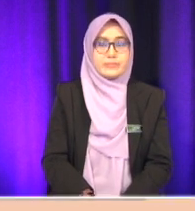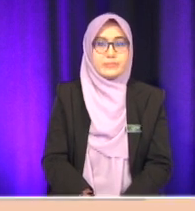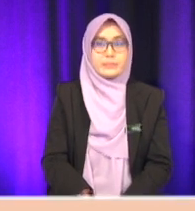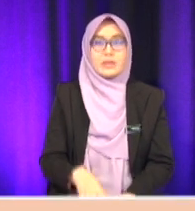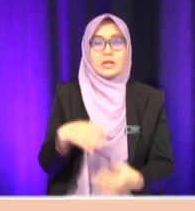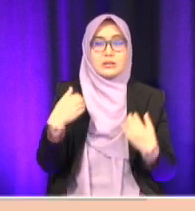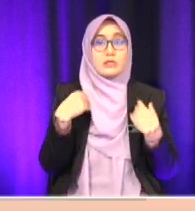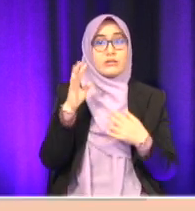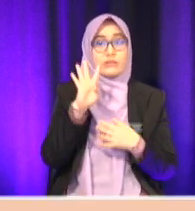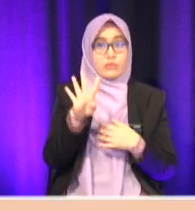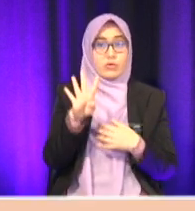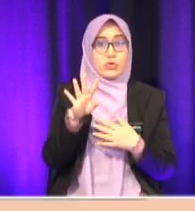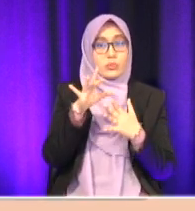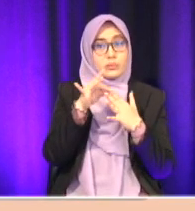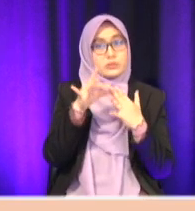okay?